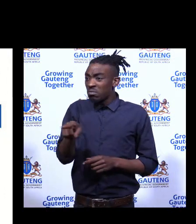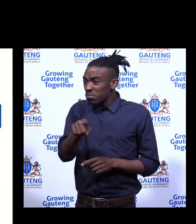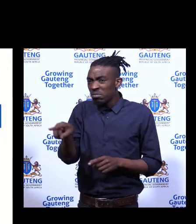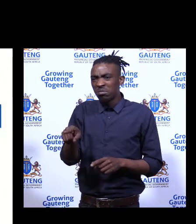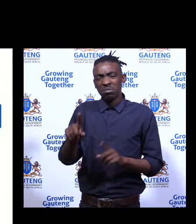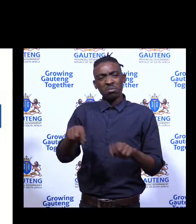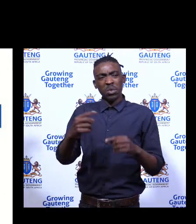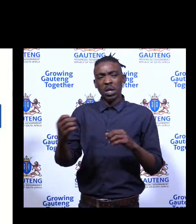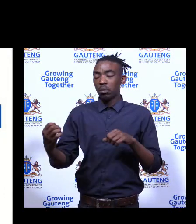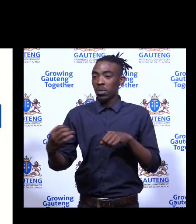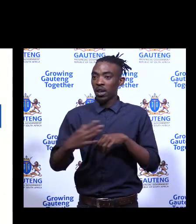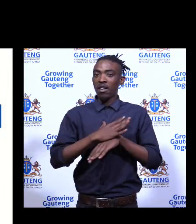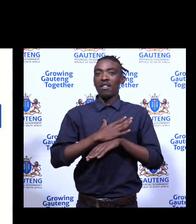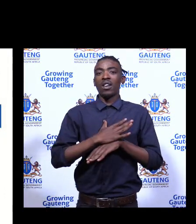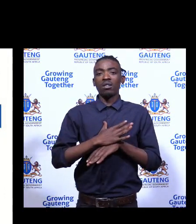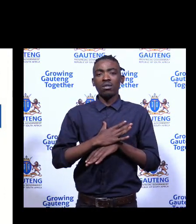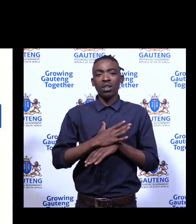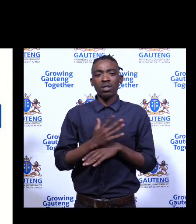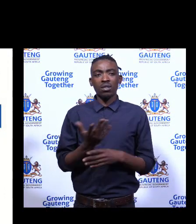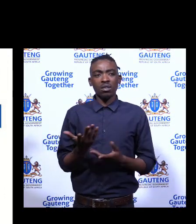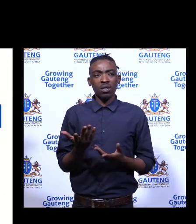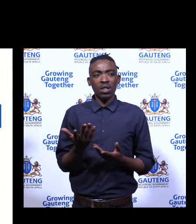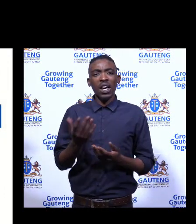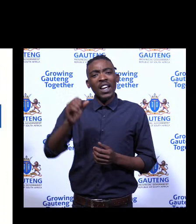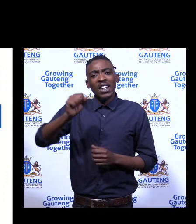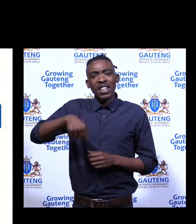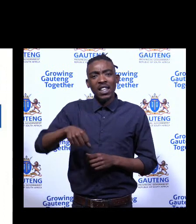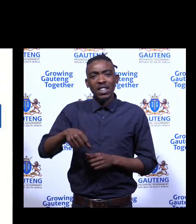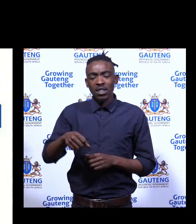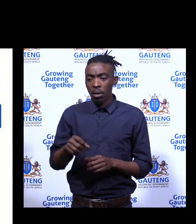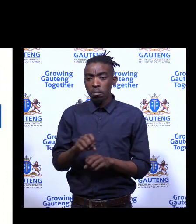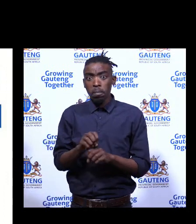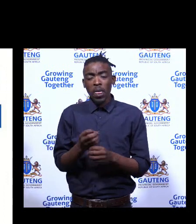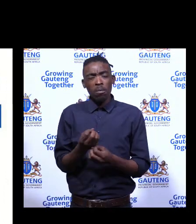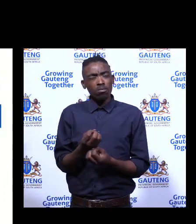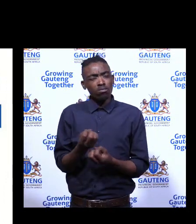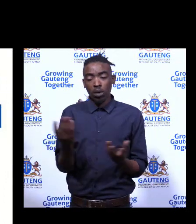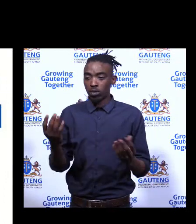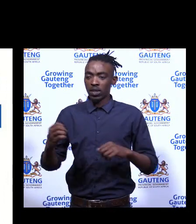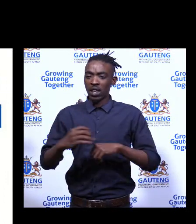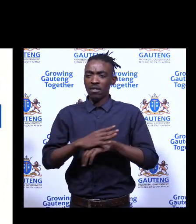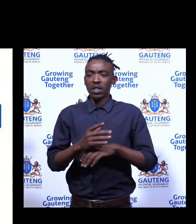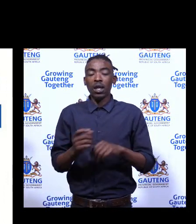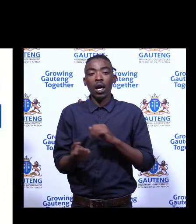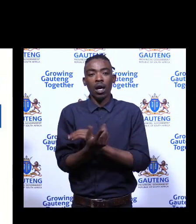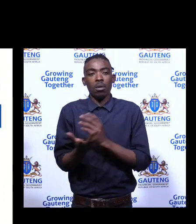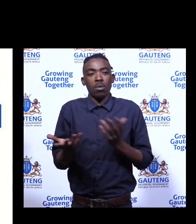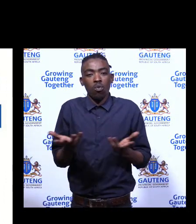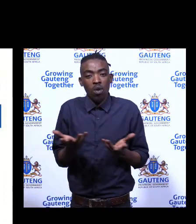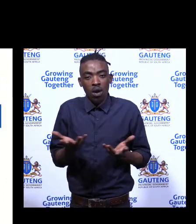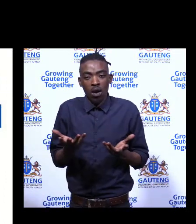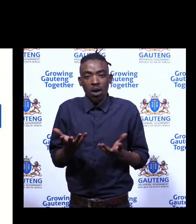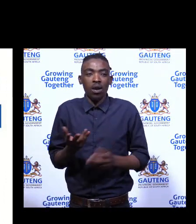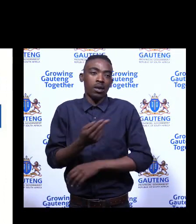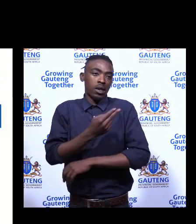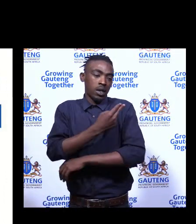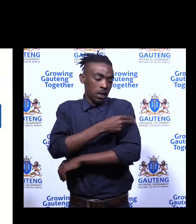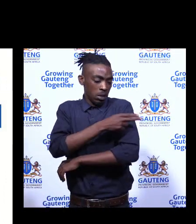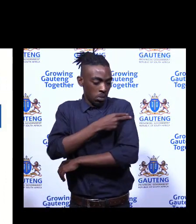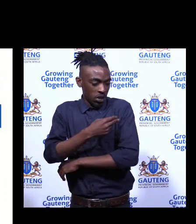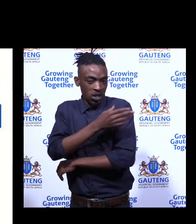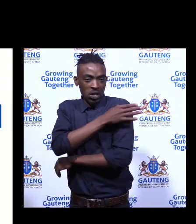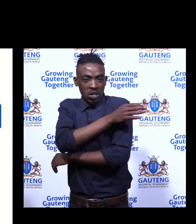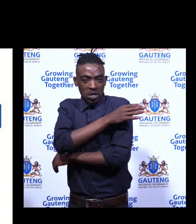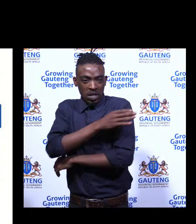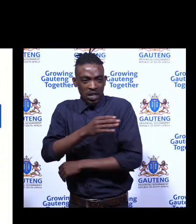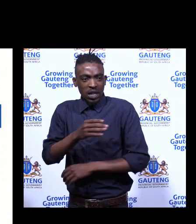case, spreading can happen between a healthcare worker to a healthcare worker, can also happen between a healthcare worker and a